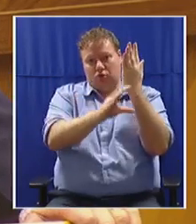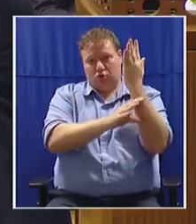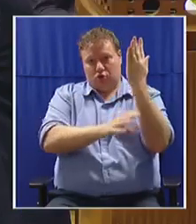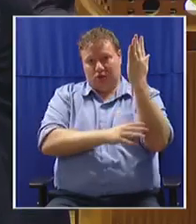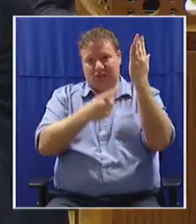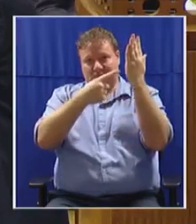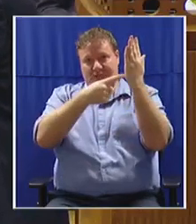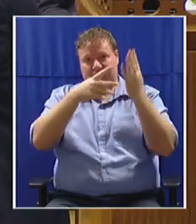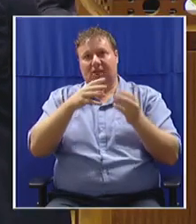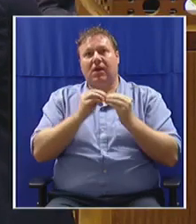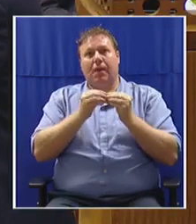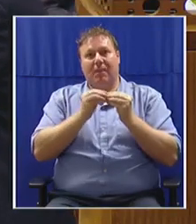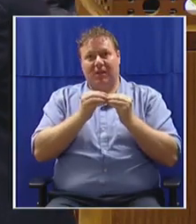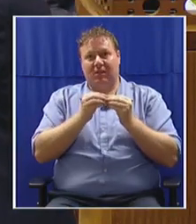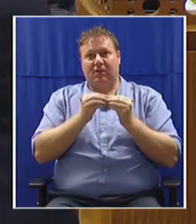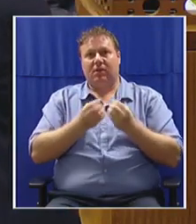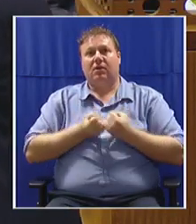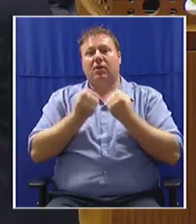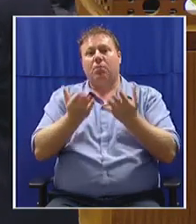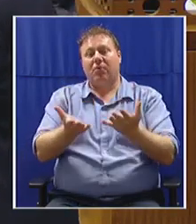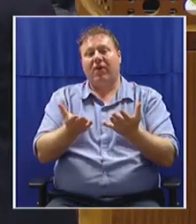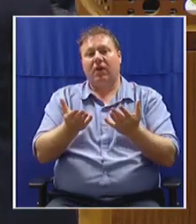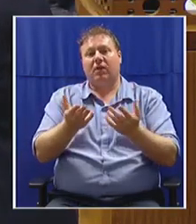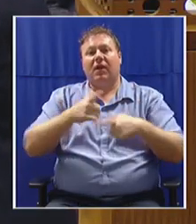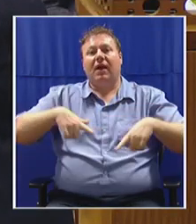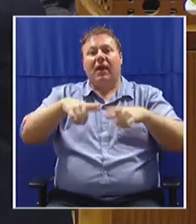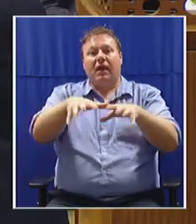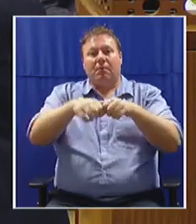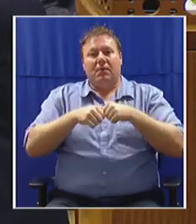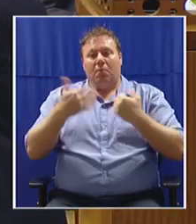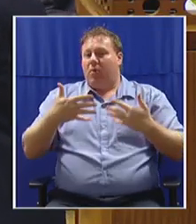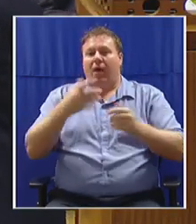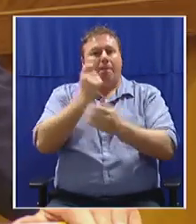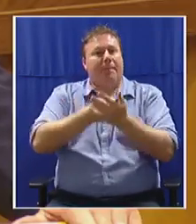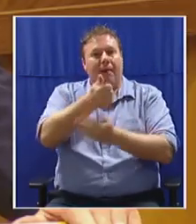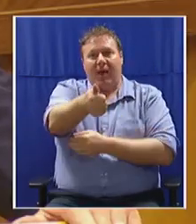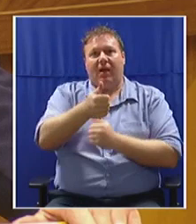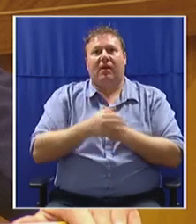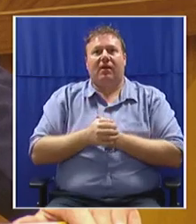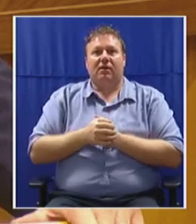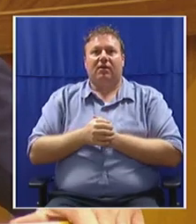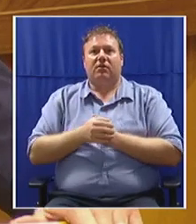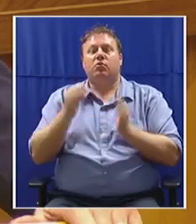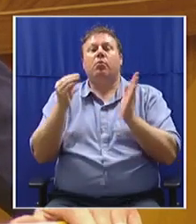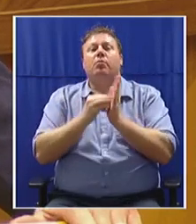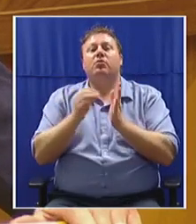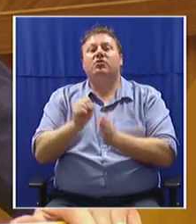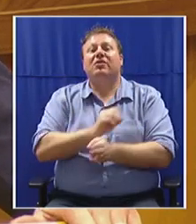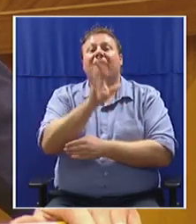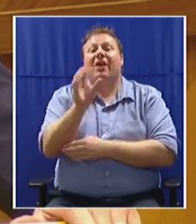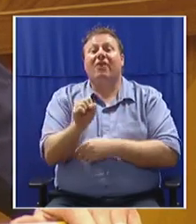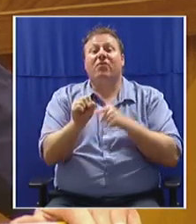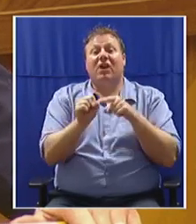be amended to provide for expropriation without compensation, you put South